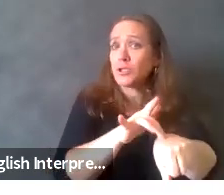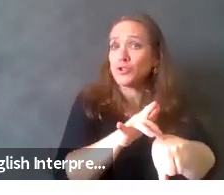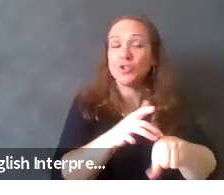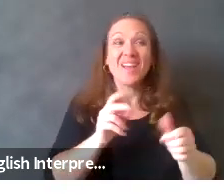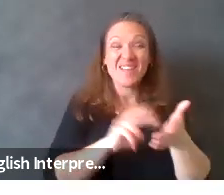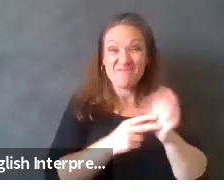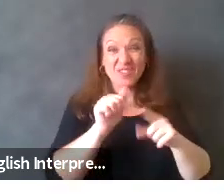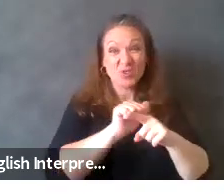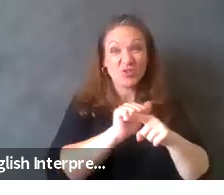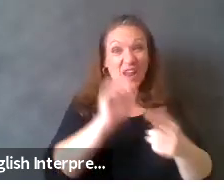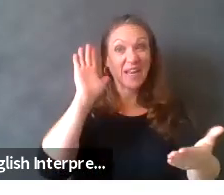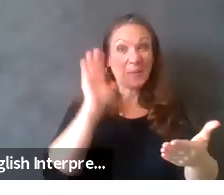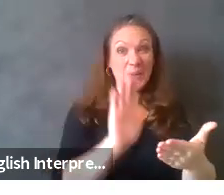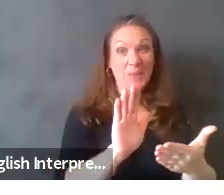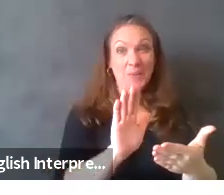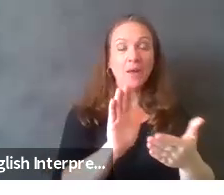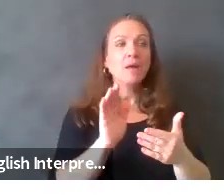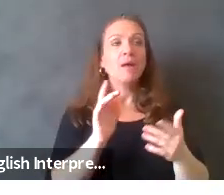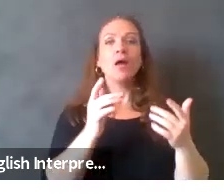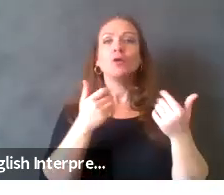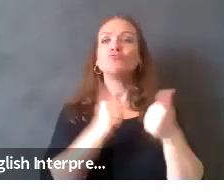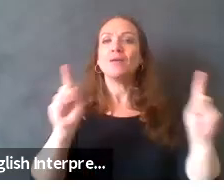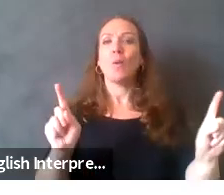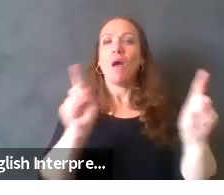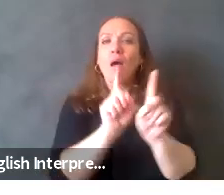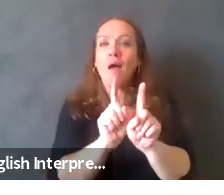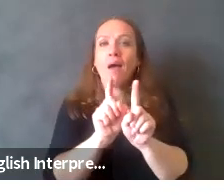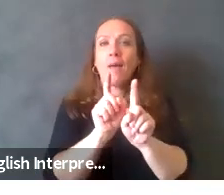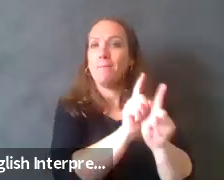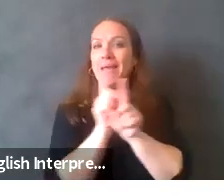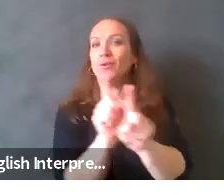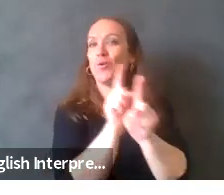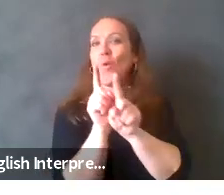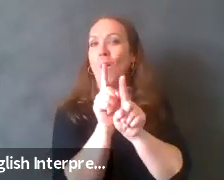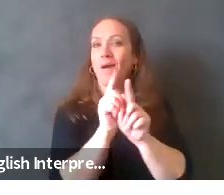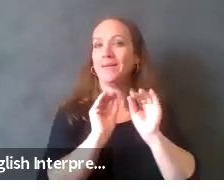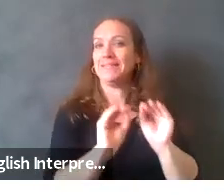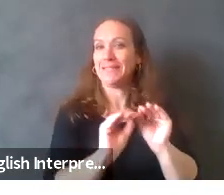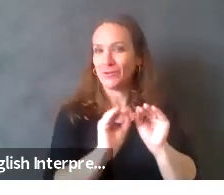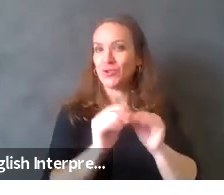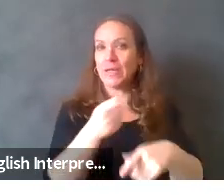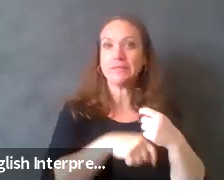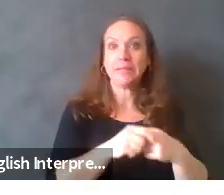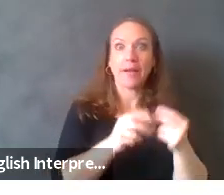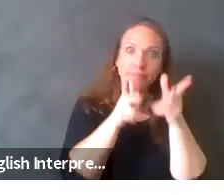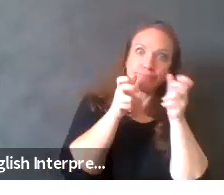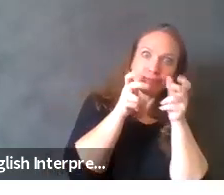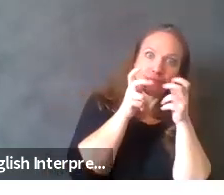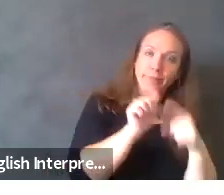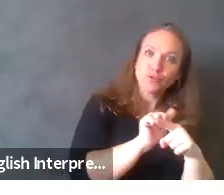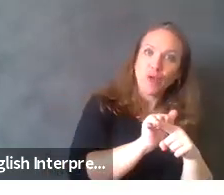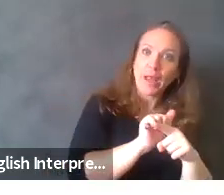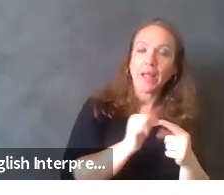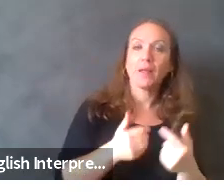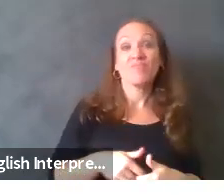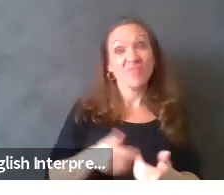training and tried to mentor with a more experienced person. So it has changed. I will tell you, there's some